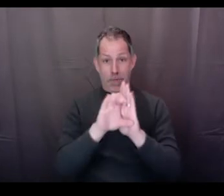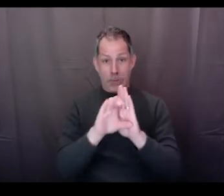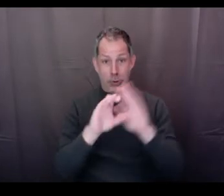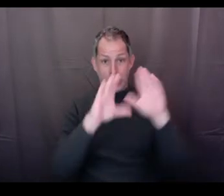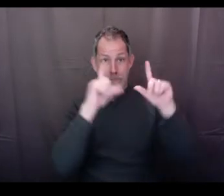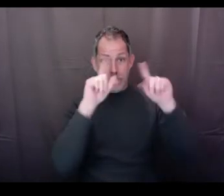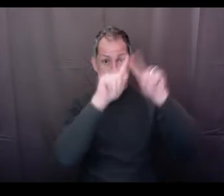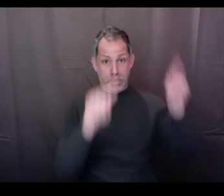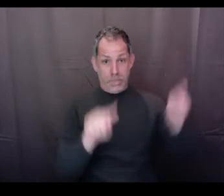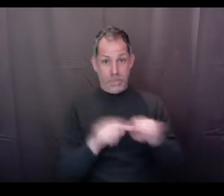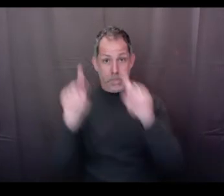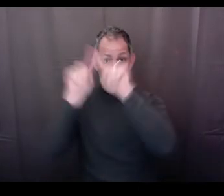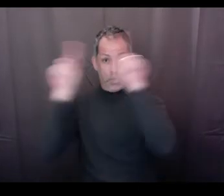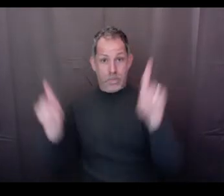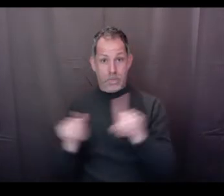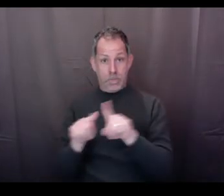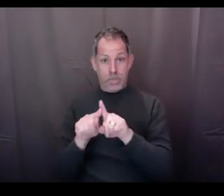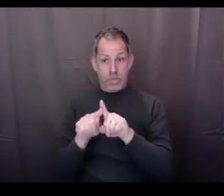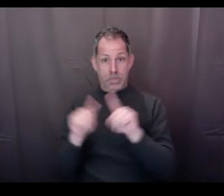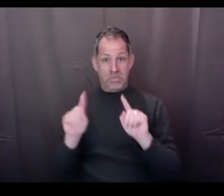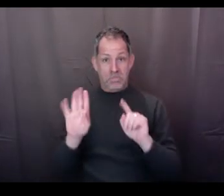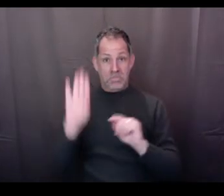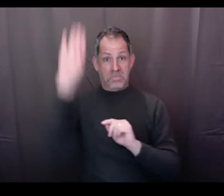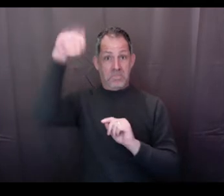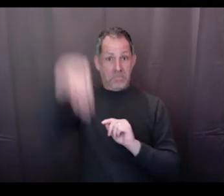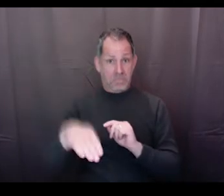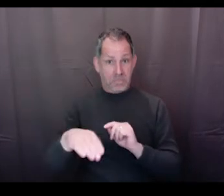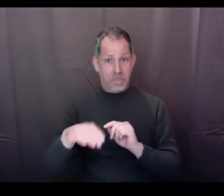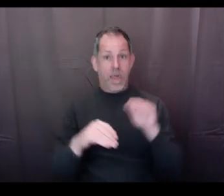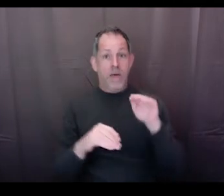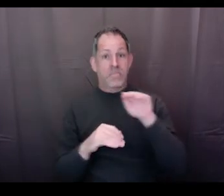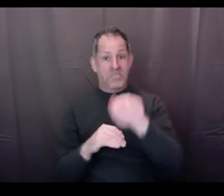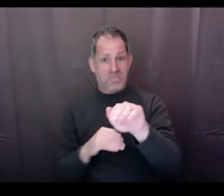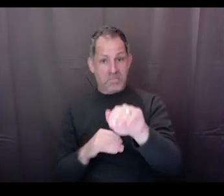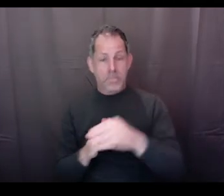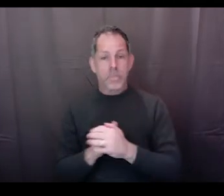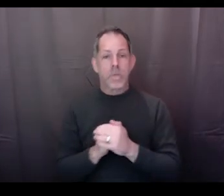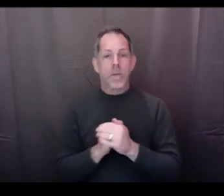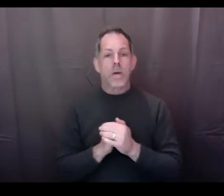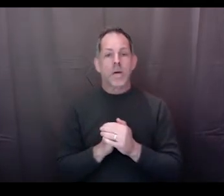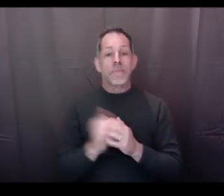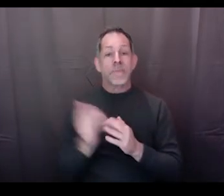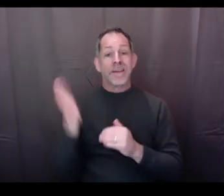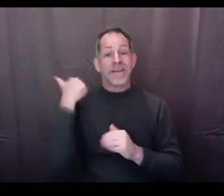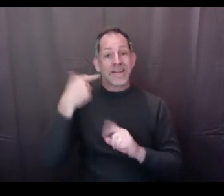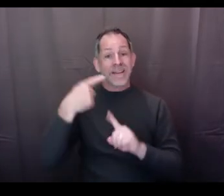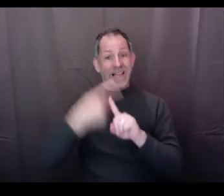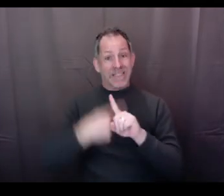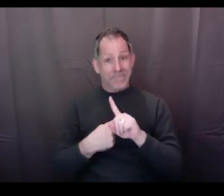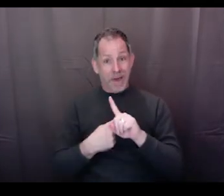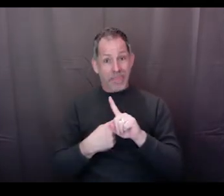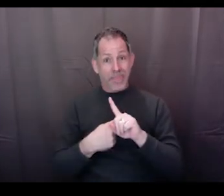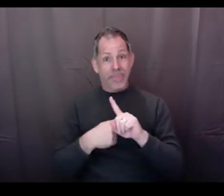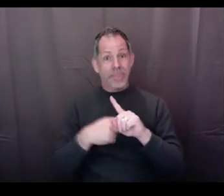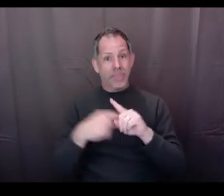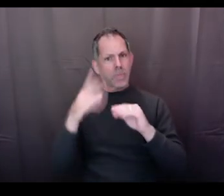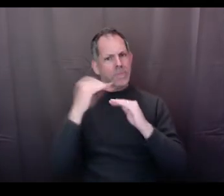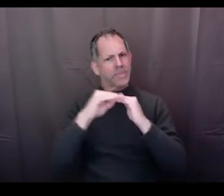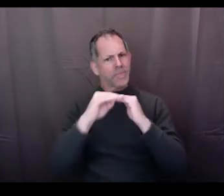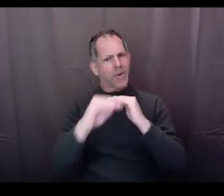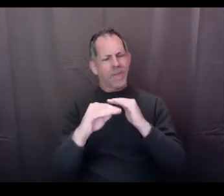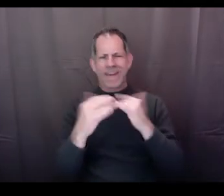that now we're in, there was a good flattening of the curve about a month ago when the increase in cases leveled